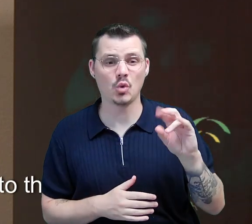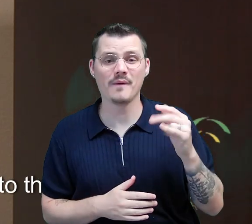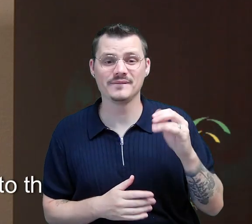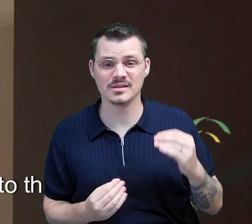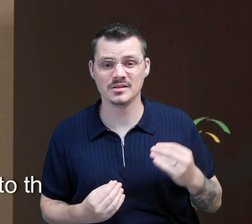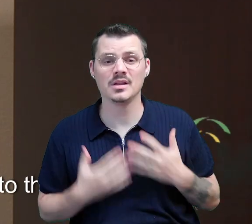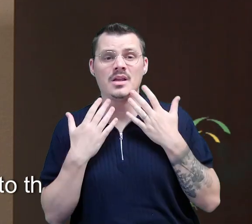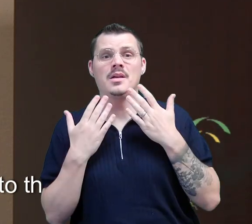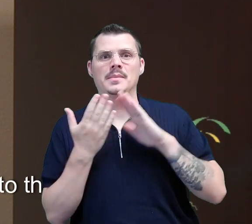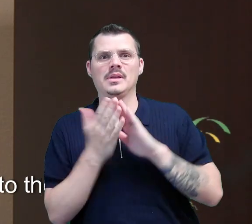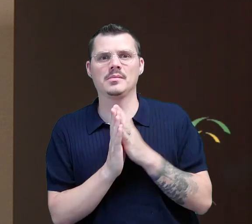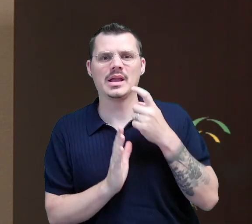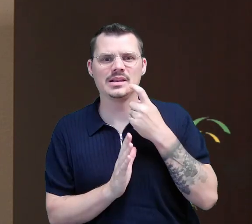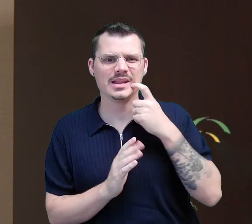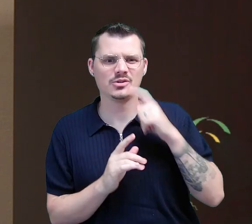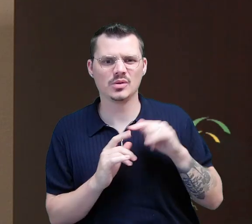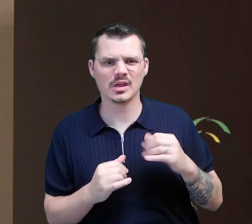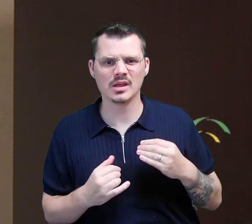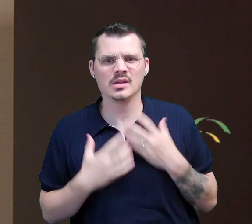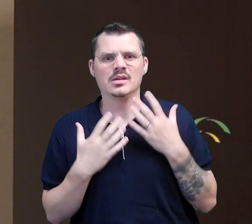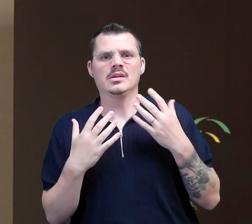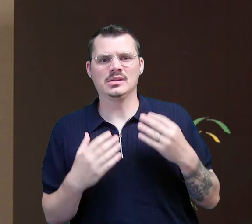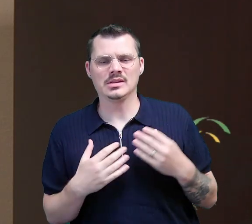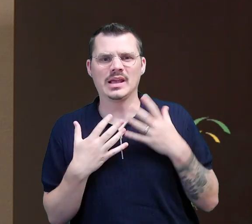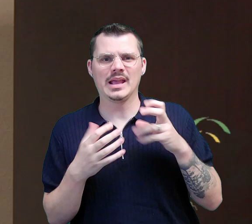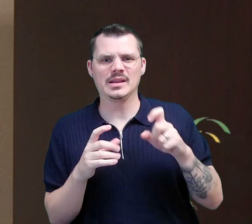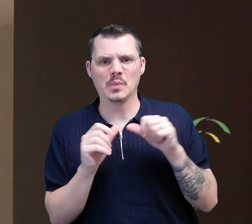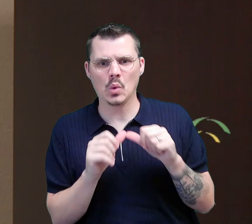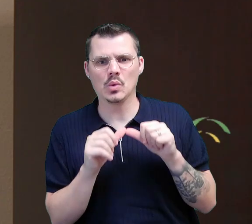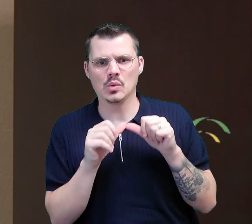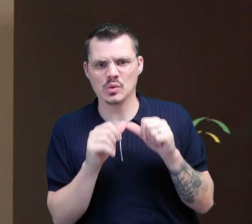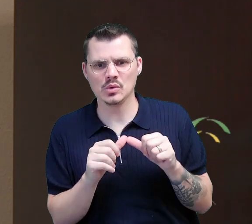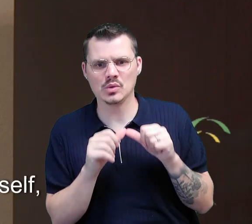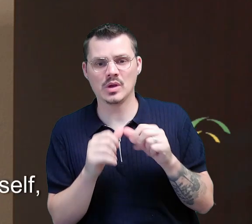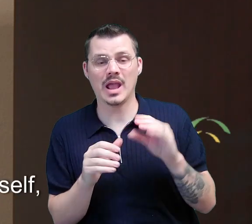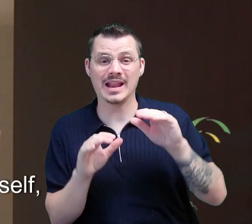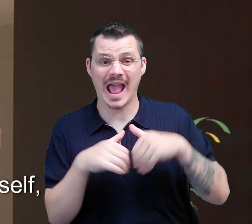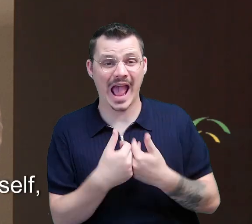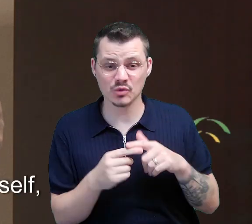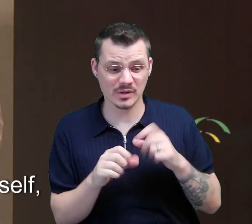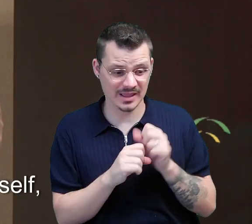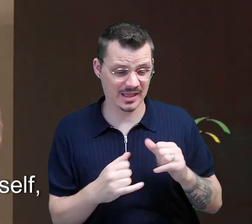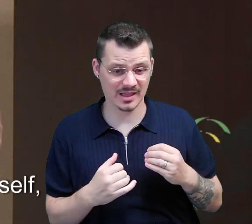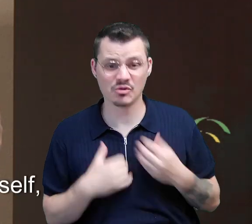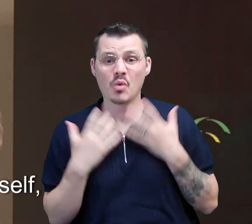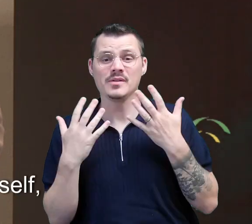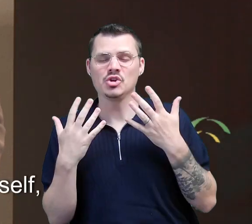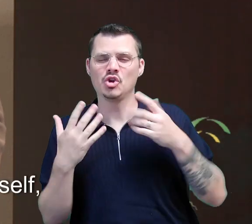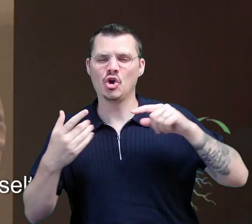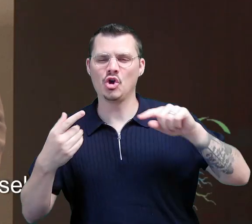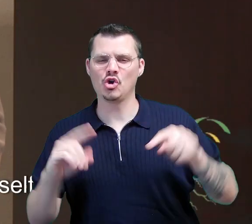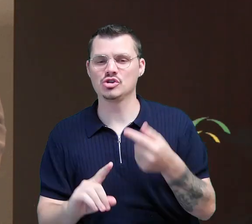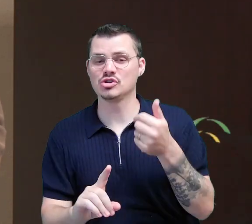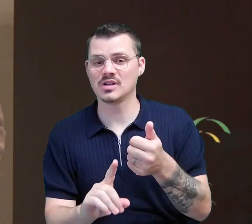in fact become addicted to them and need ever escalating doses. And the way to do that is to